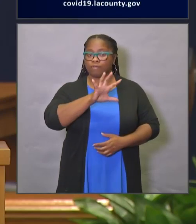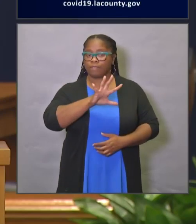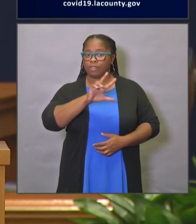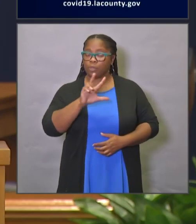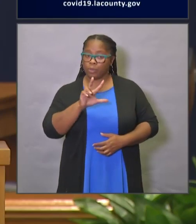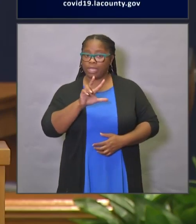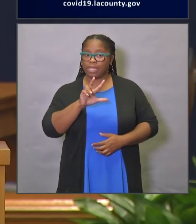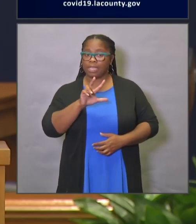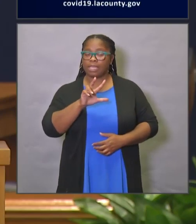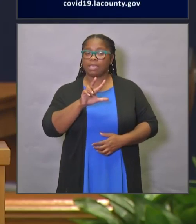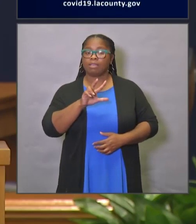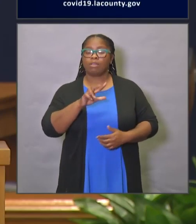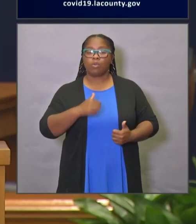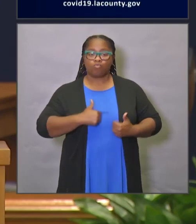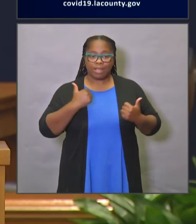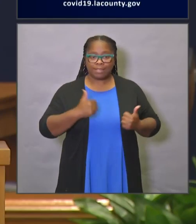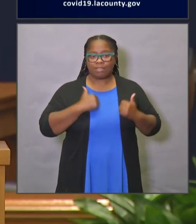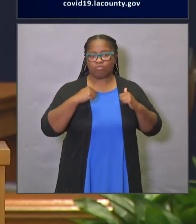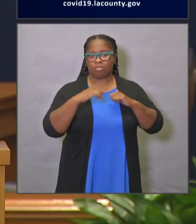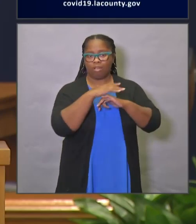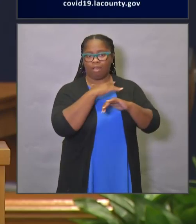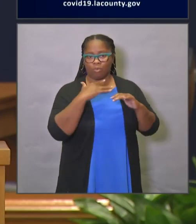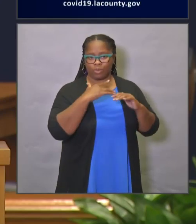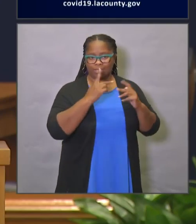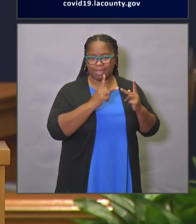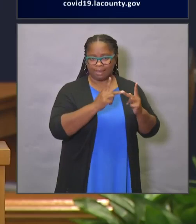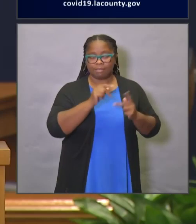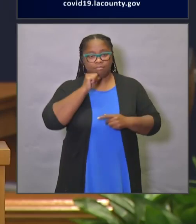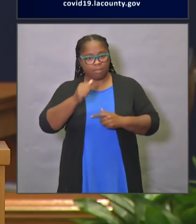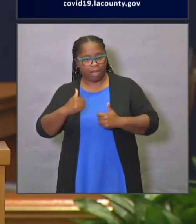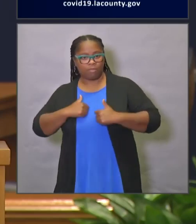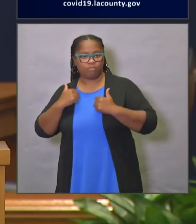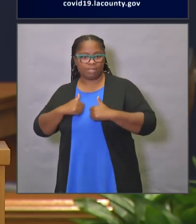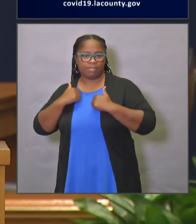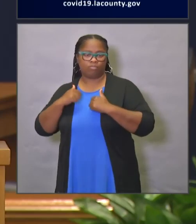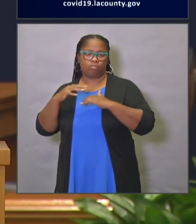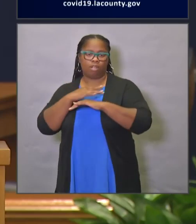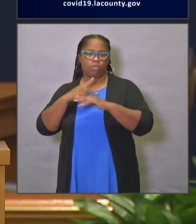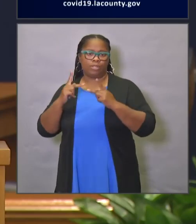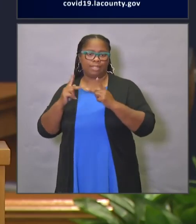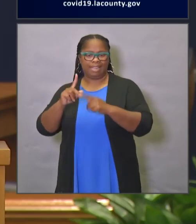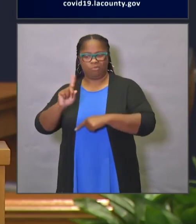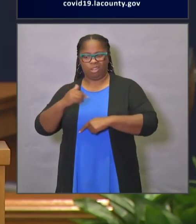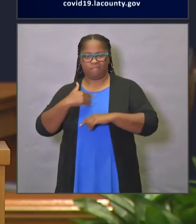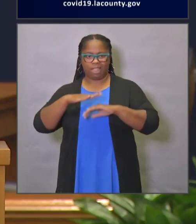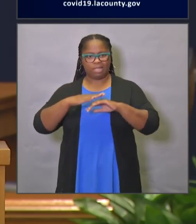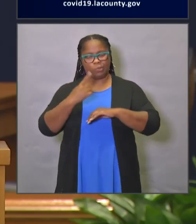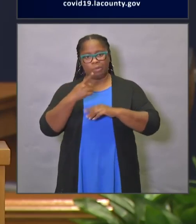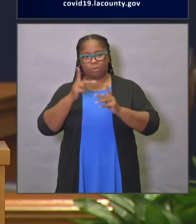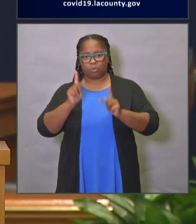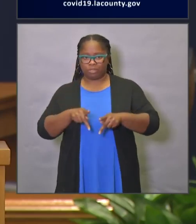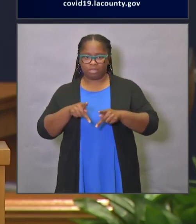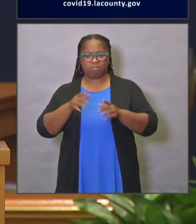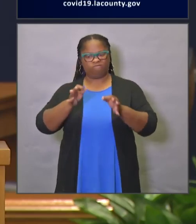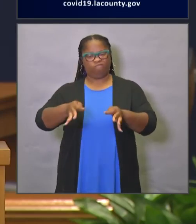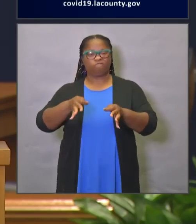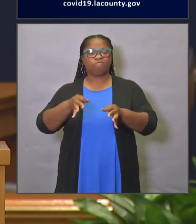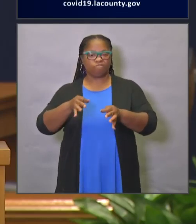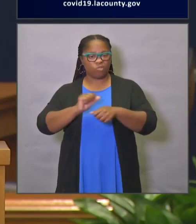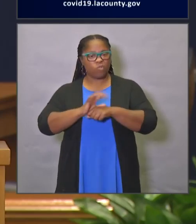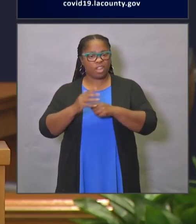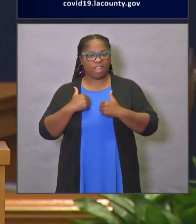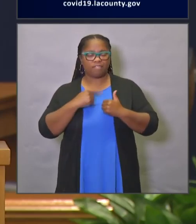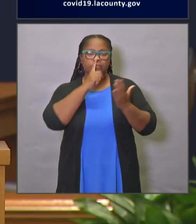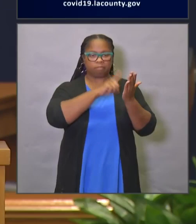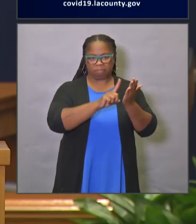1,853 residential congregate settings and non-residential settings with at least one confirmed case of COVID-19.